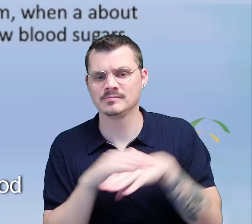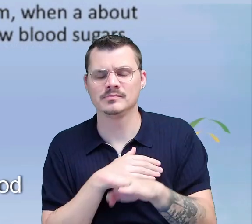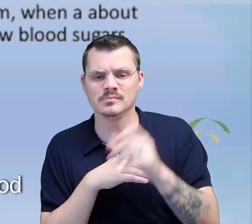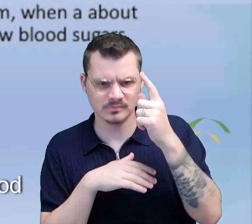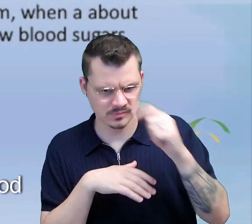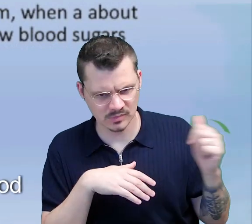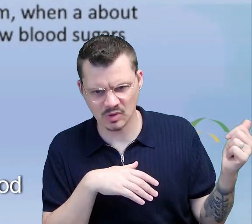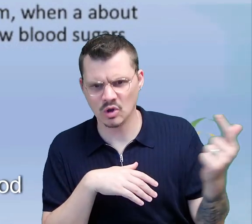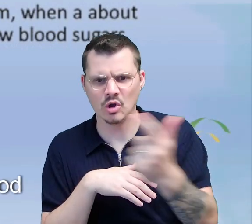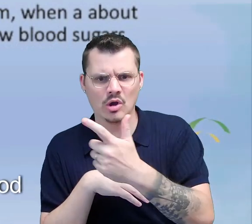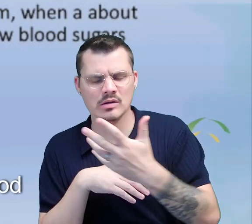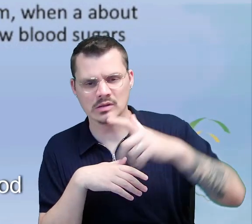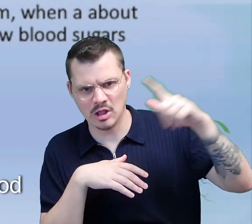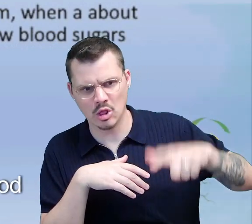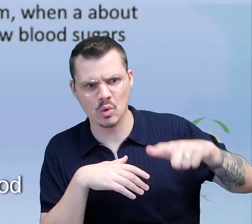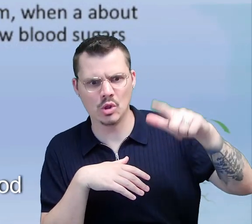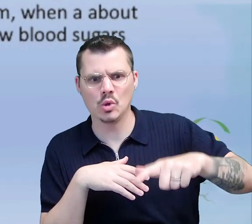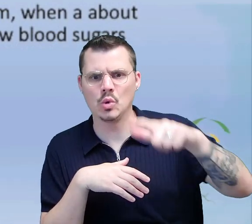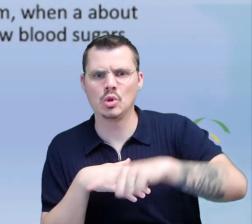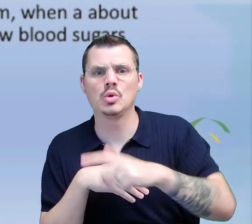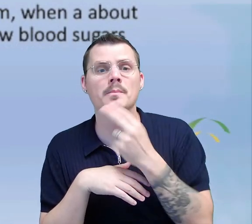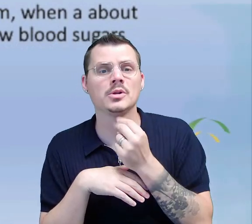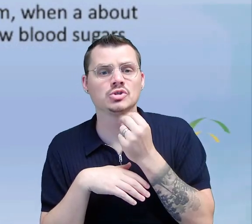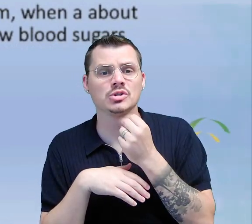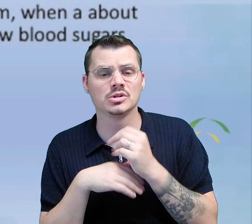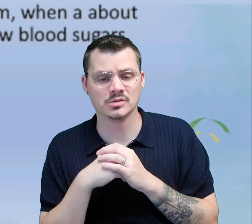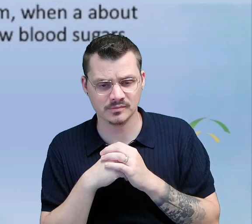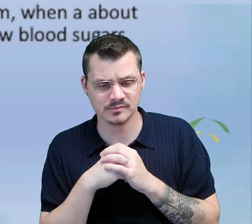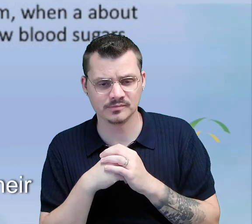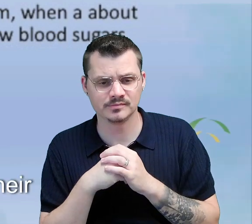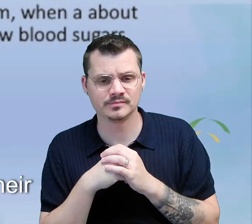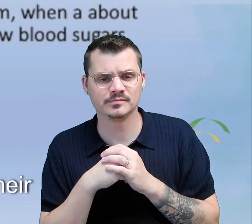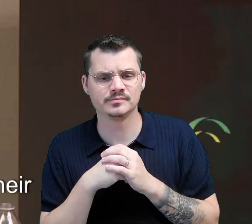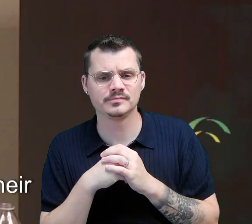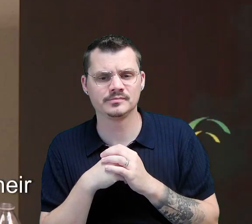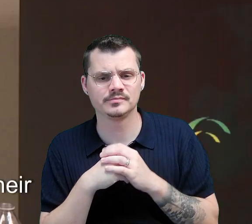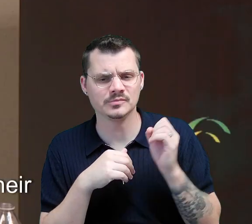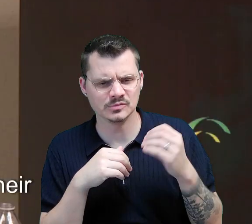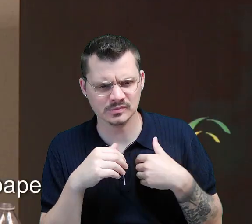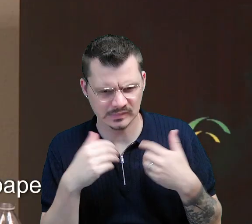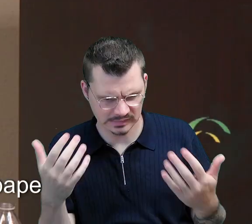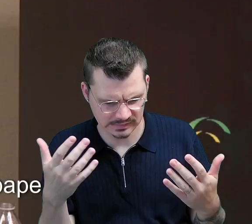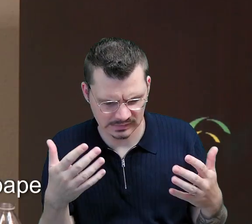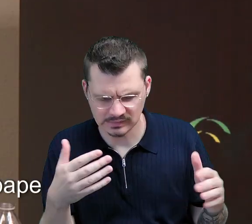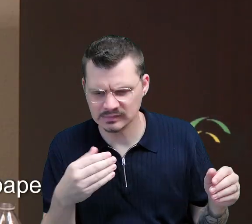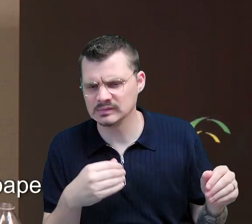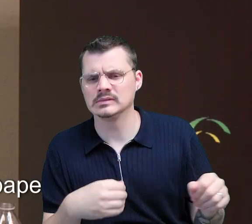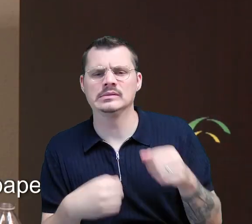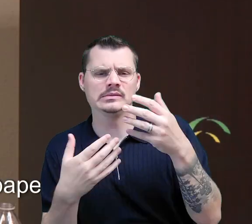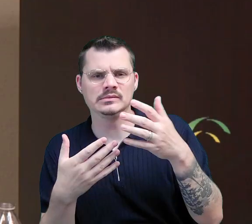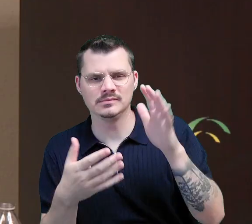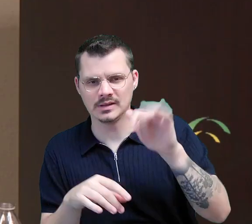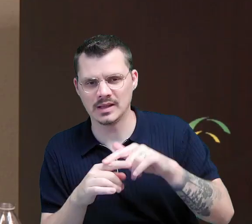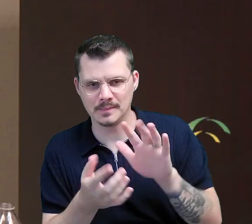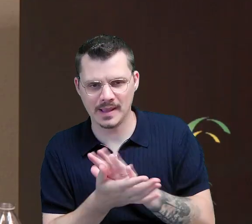with incredibly dangerously low blood sugars. Well, we pull up their records, and a lot of them are